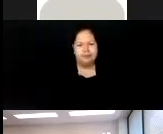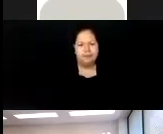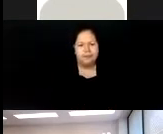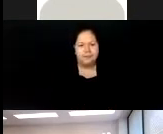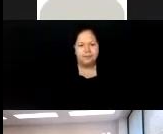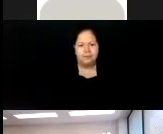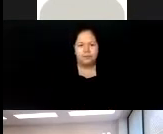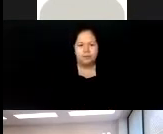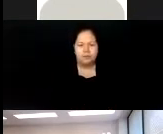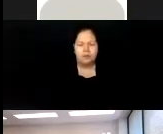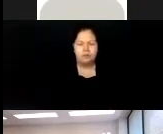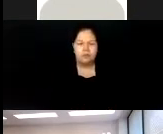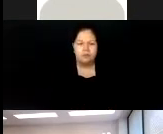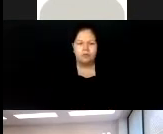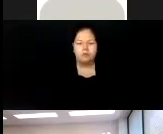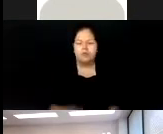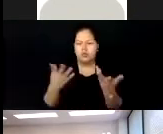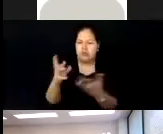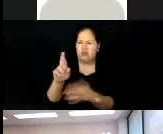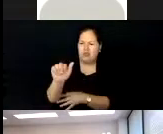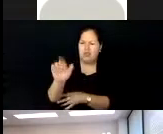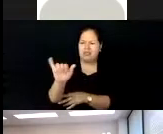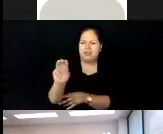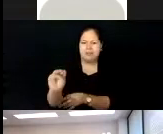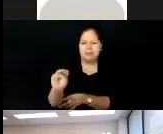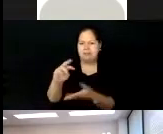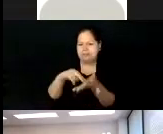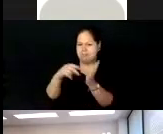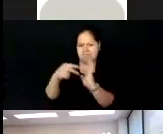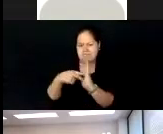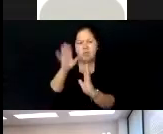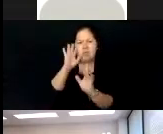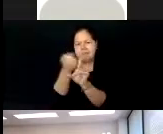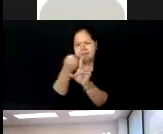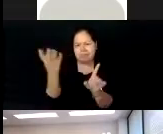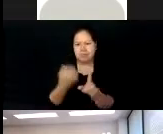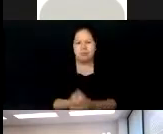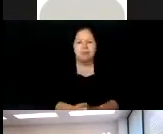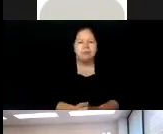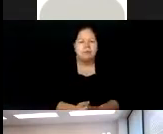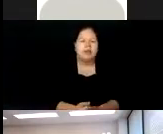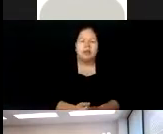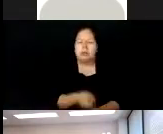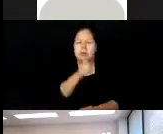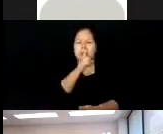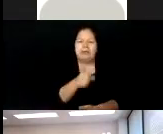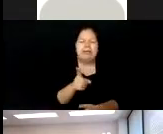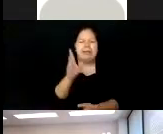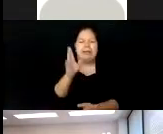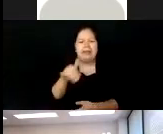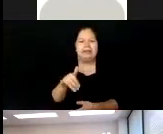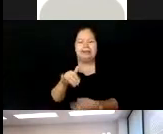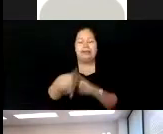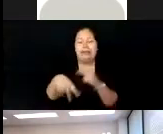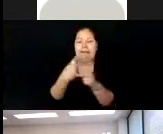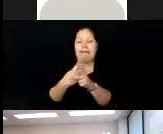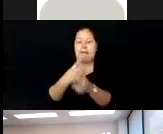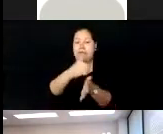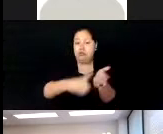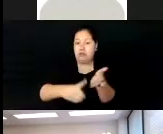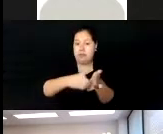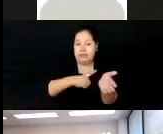So just to take apart the construct of racism itself a bit more, it really is a form of discrimination, and it's a